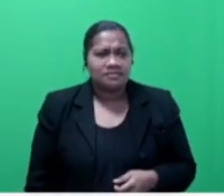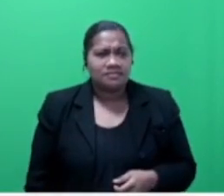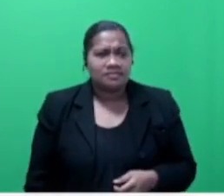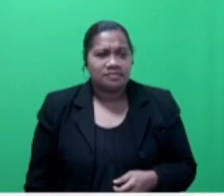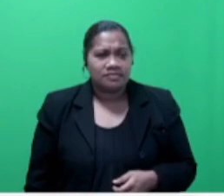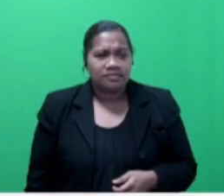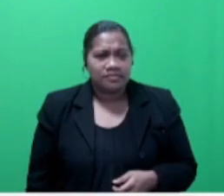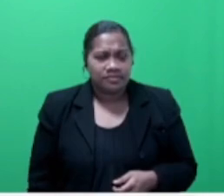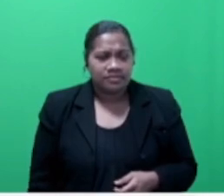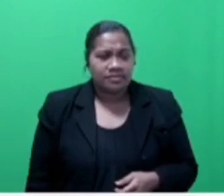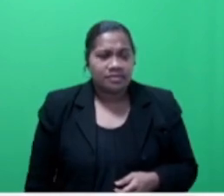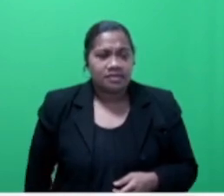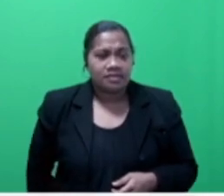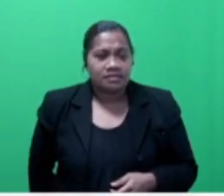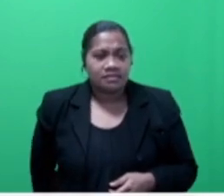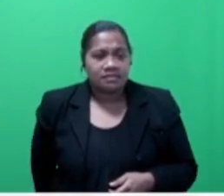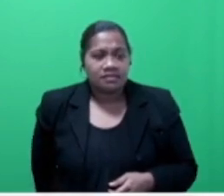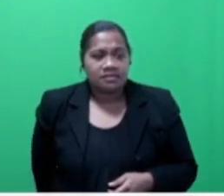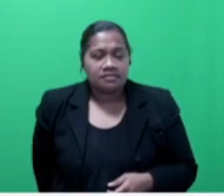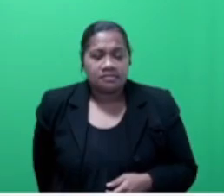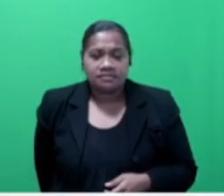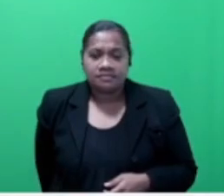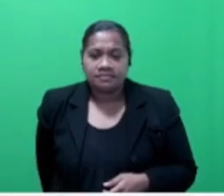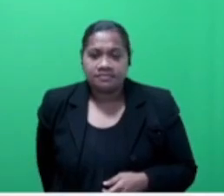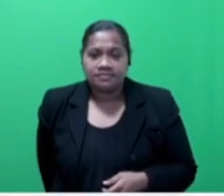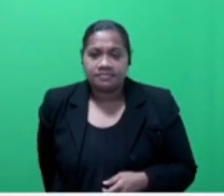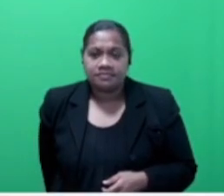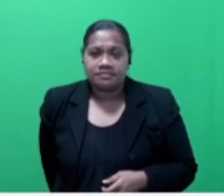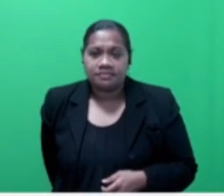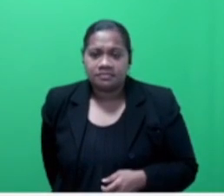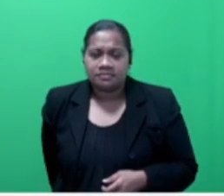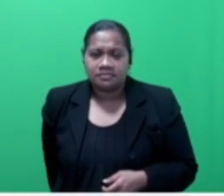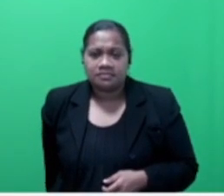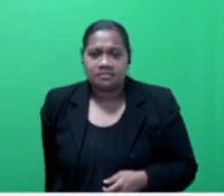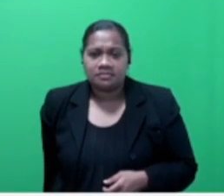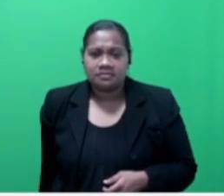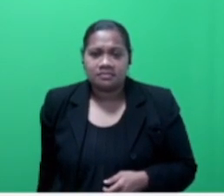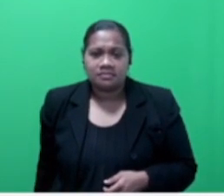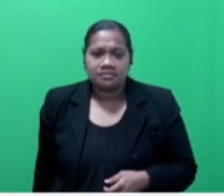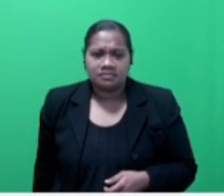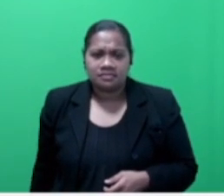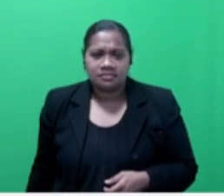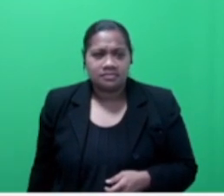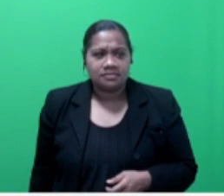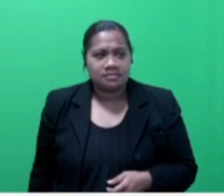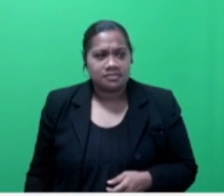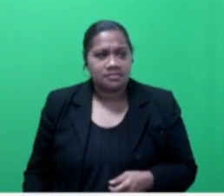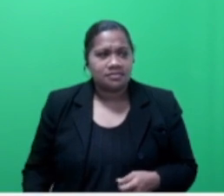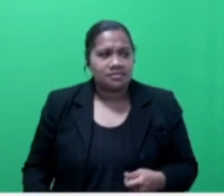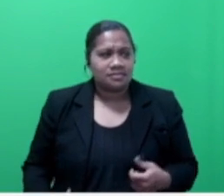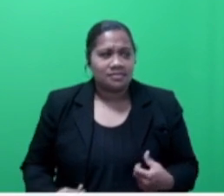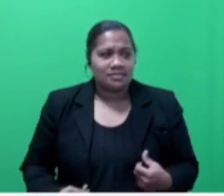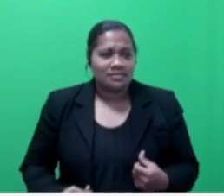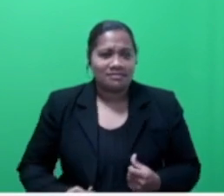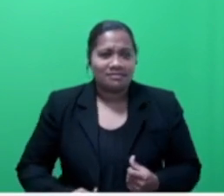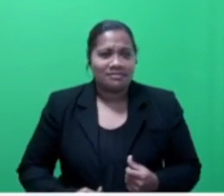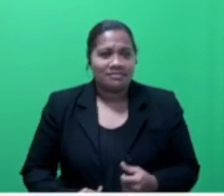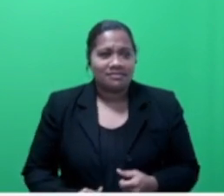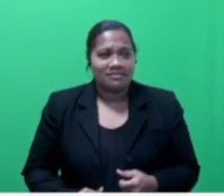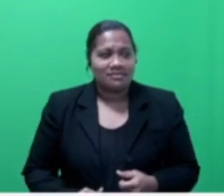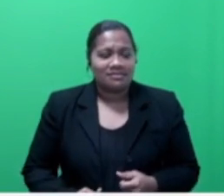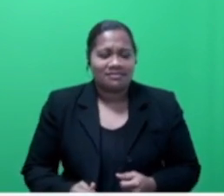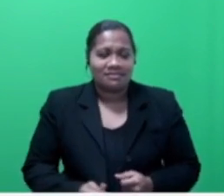neighbours, Honourable Speaker? Thank you. Thank you. Honourable Minister, you have the floor.